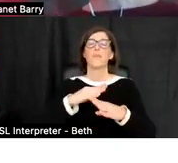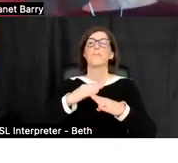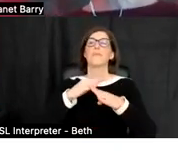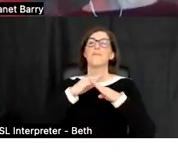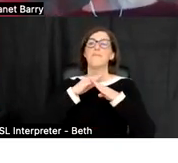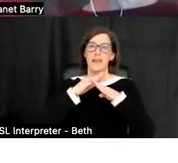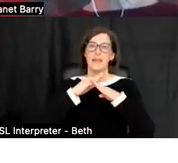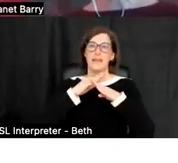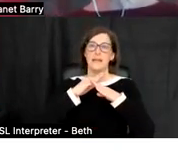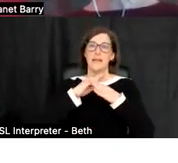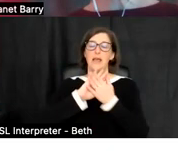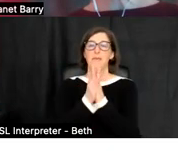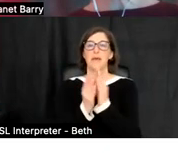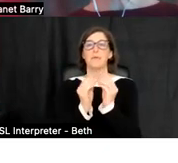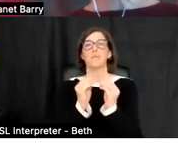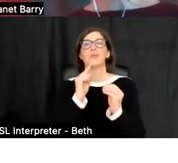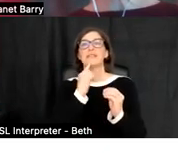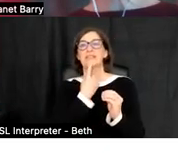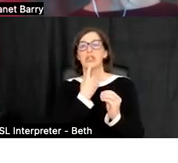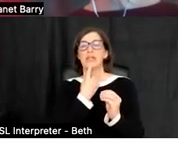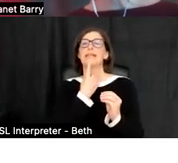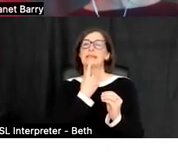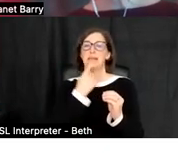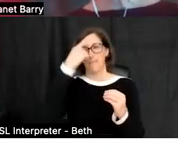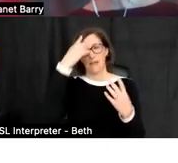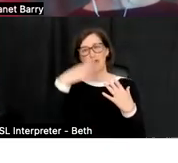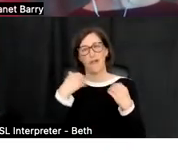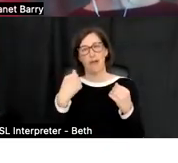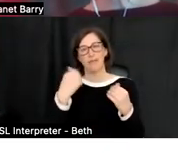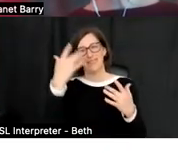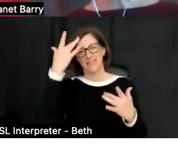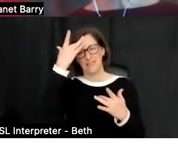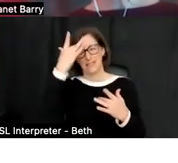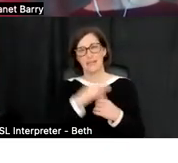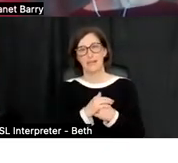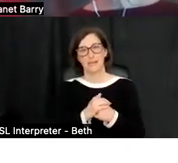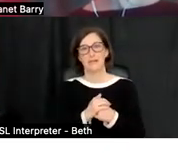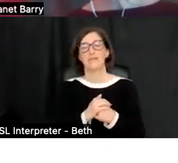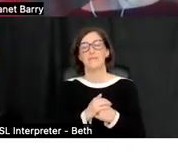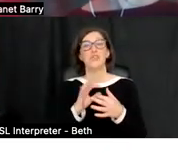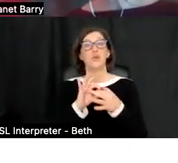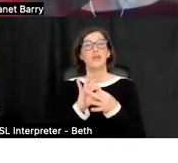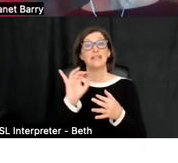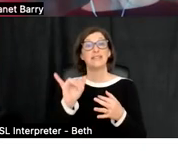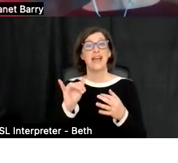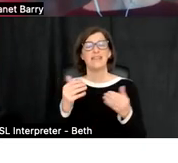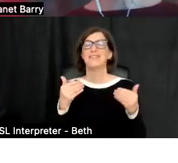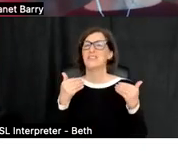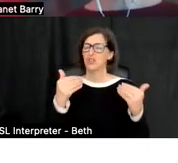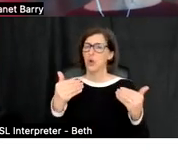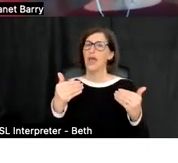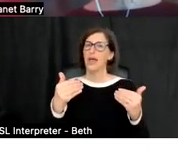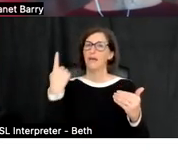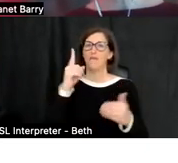the evolution of more severe psychiatric conditions. So in the spirit of this, why don't we get going into